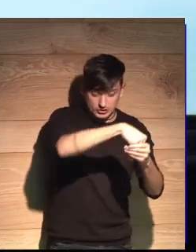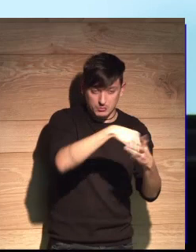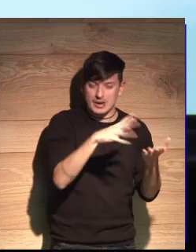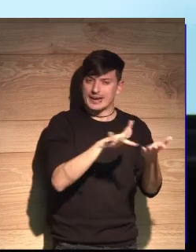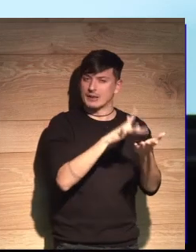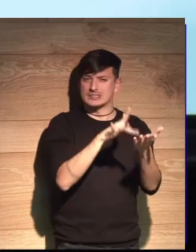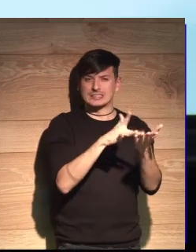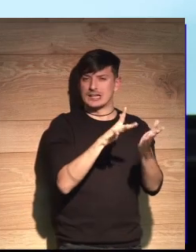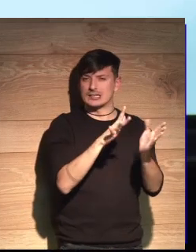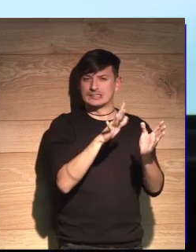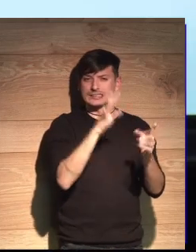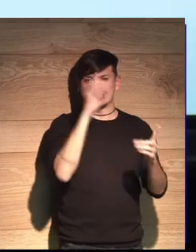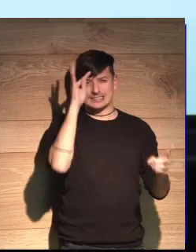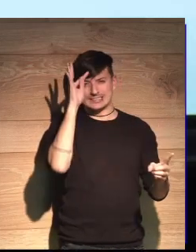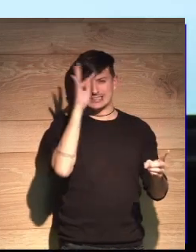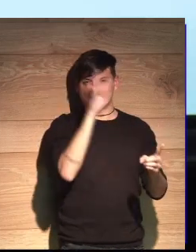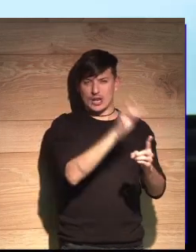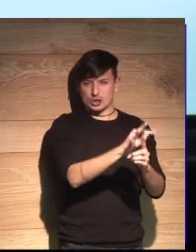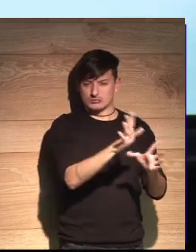Telos magazine is one of the